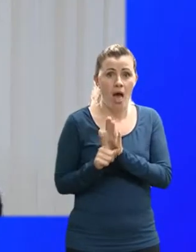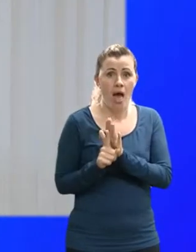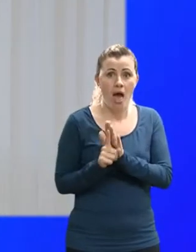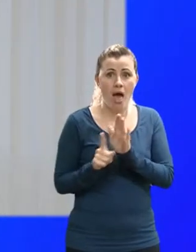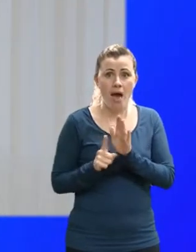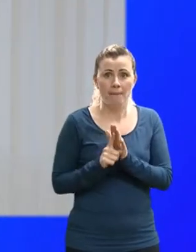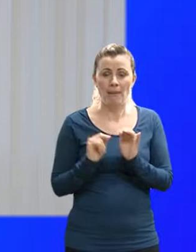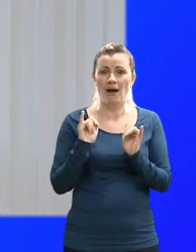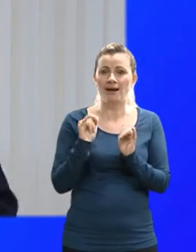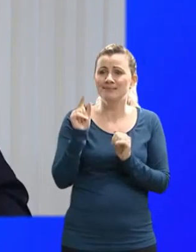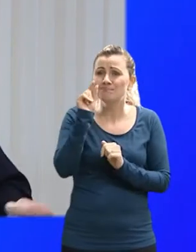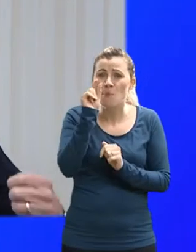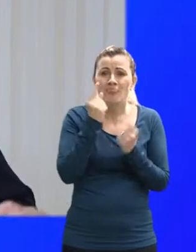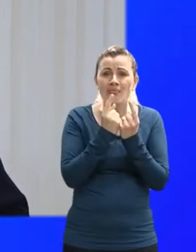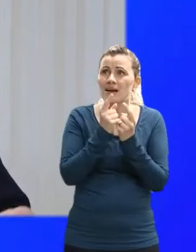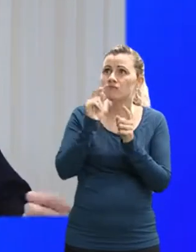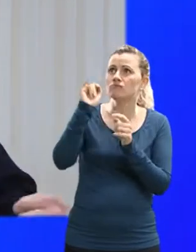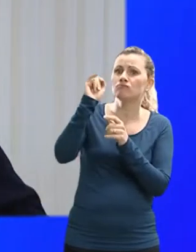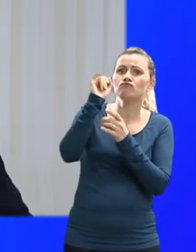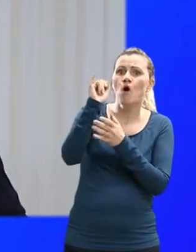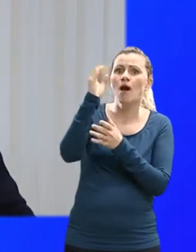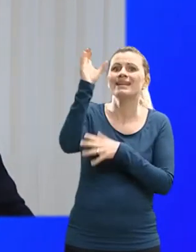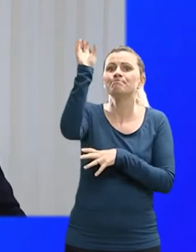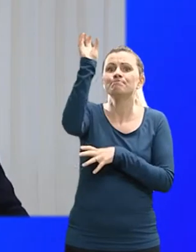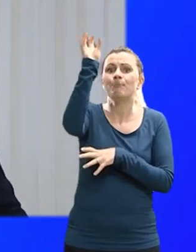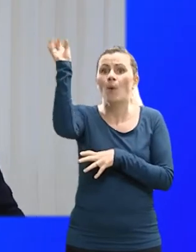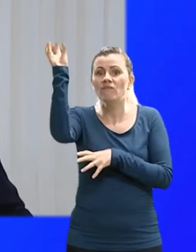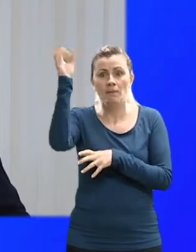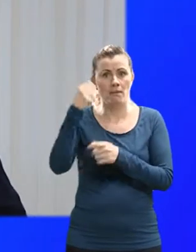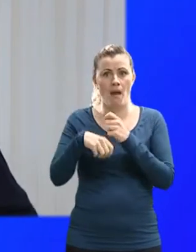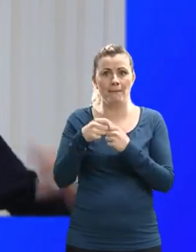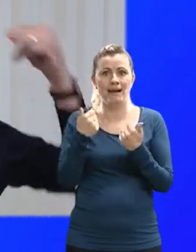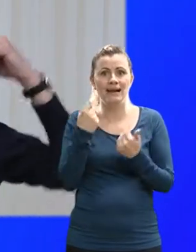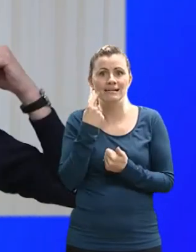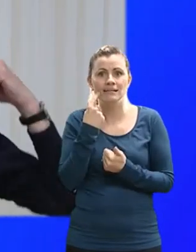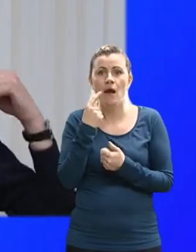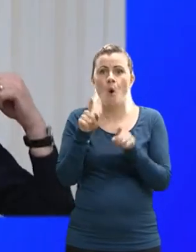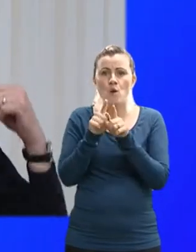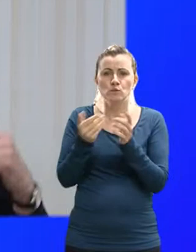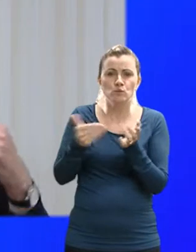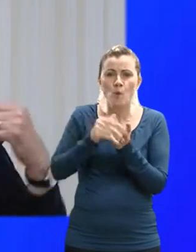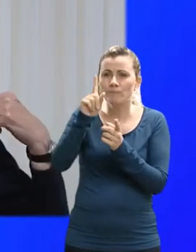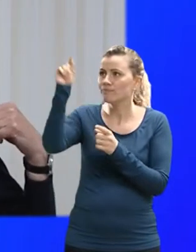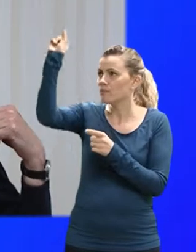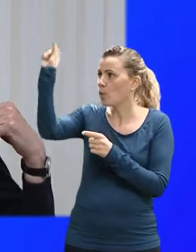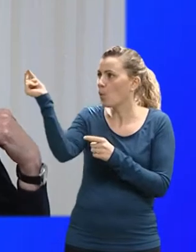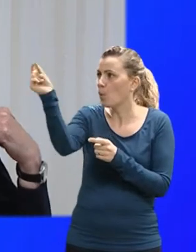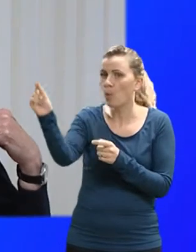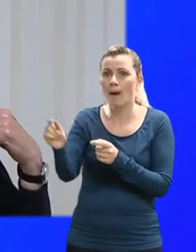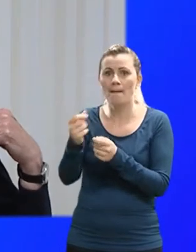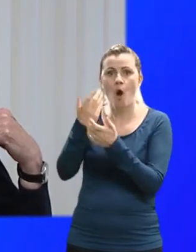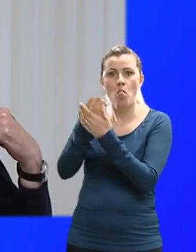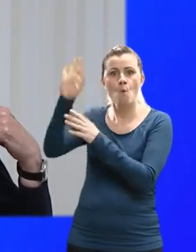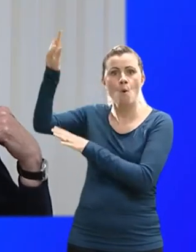toilet was in the wrong place. It was so that when I backed up to the side of the pan, it sounded the alarm because it got trapped